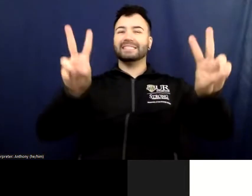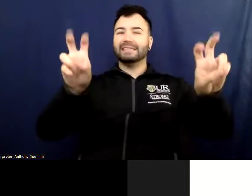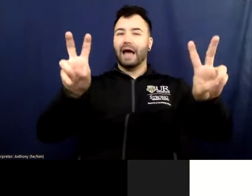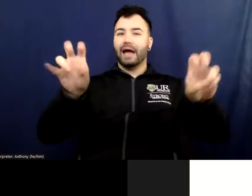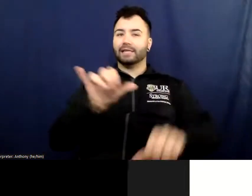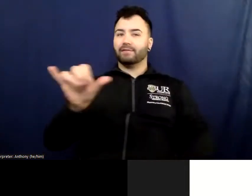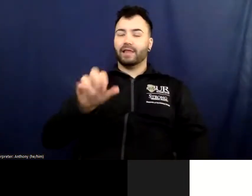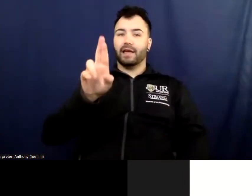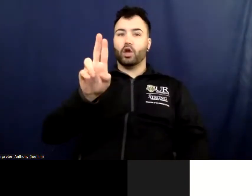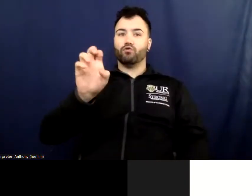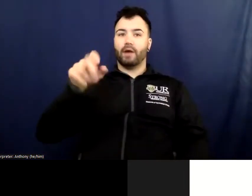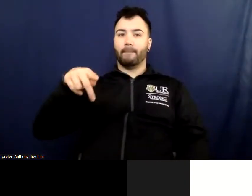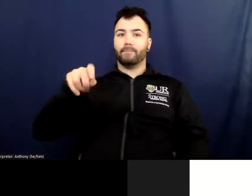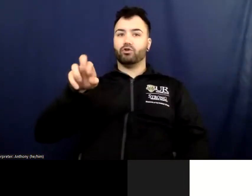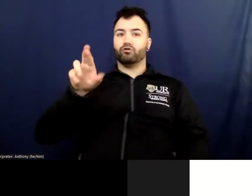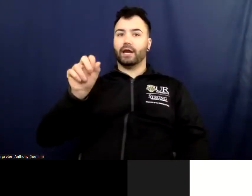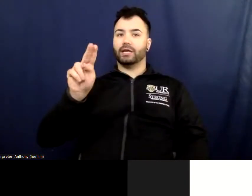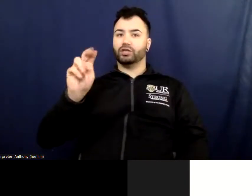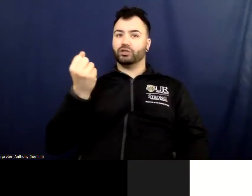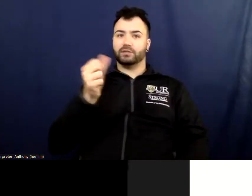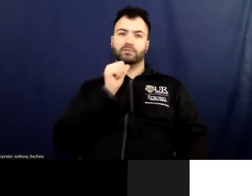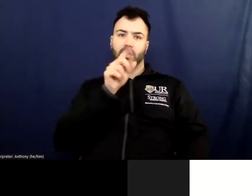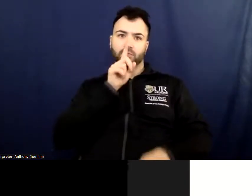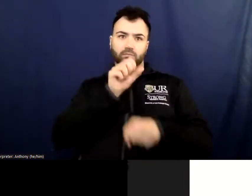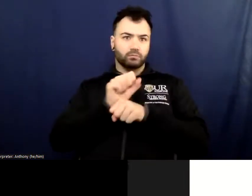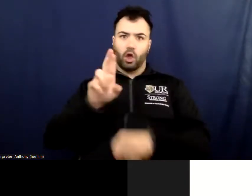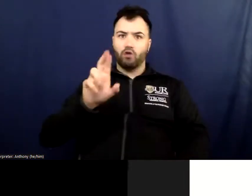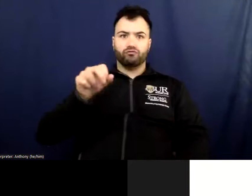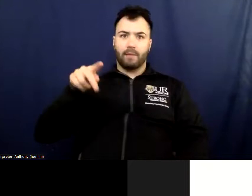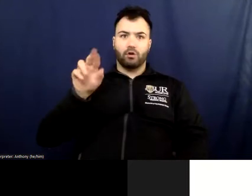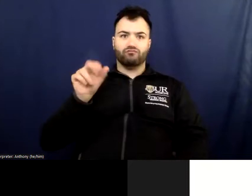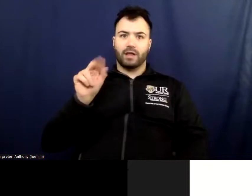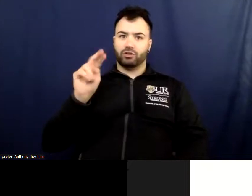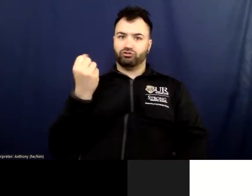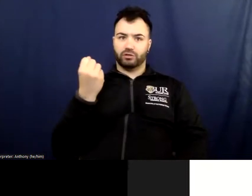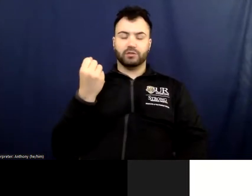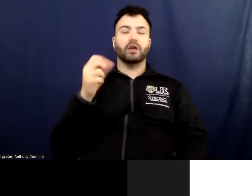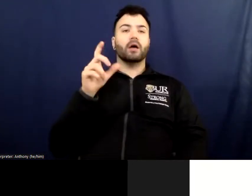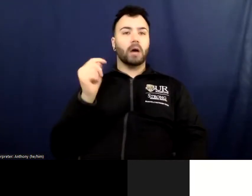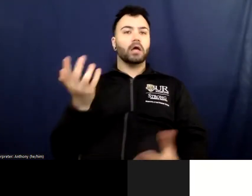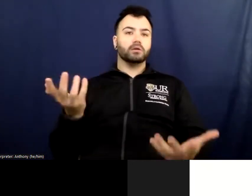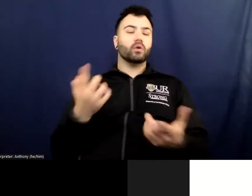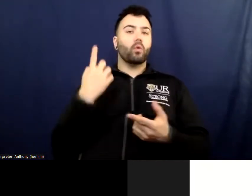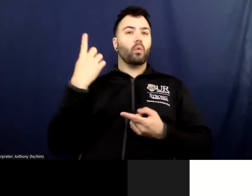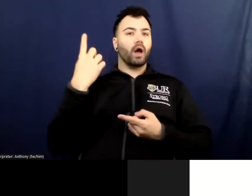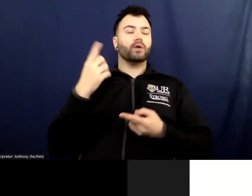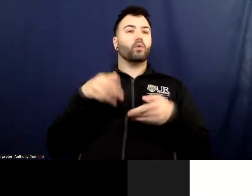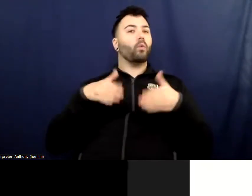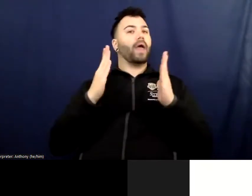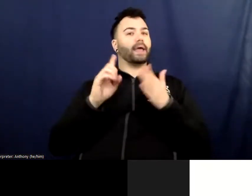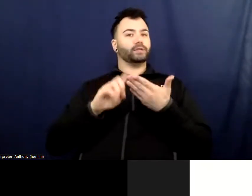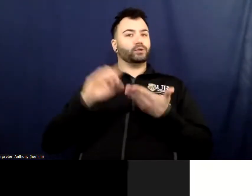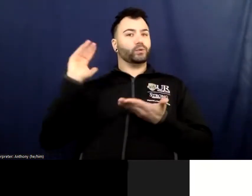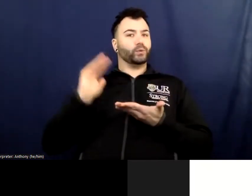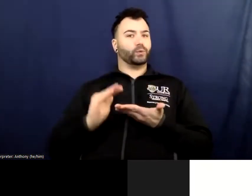lines. And so it would take a while for us to get over this. And I don't have any really short solutions to that, but good question.